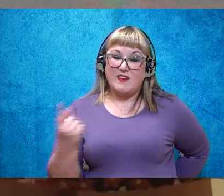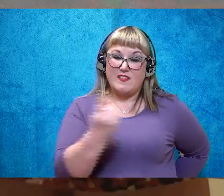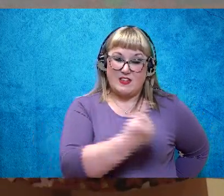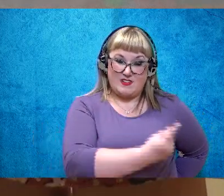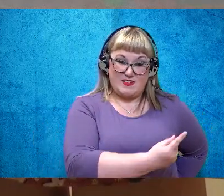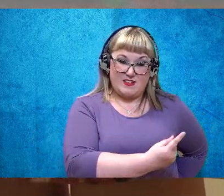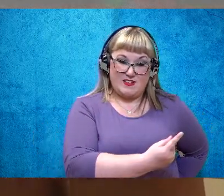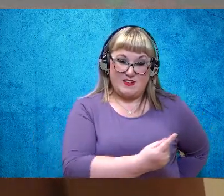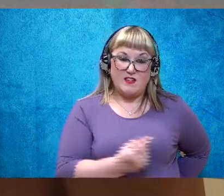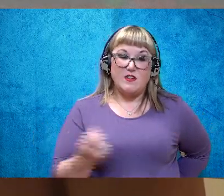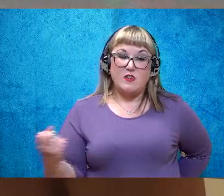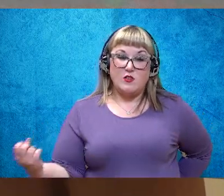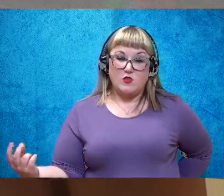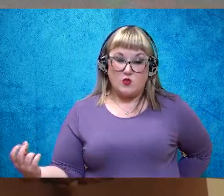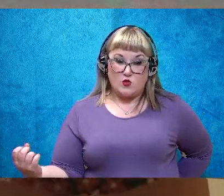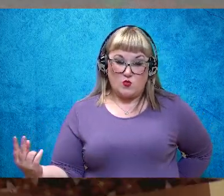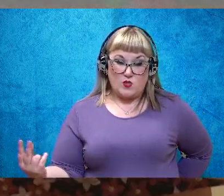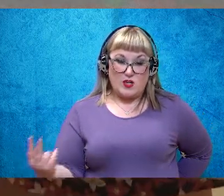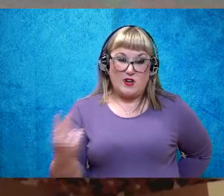11,